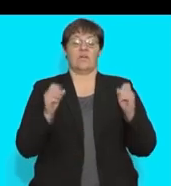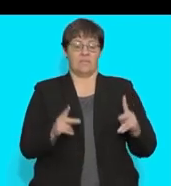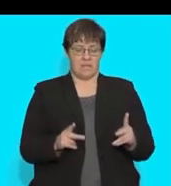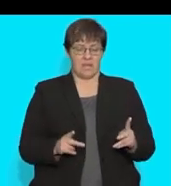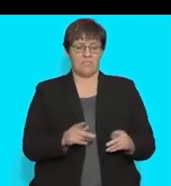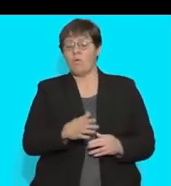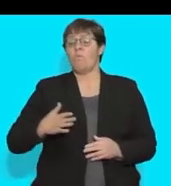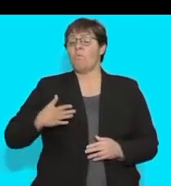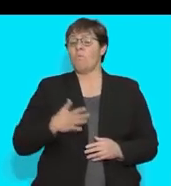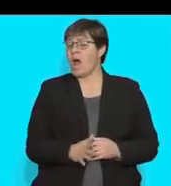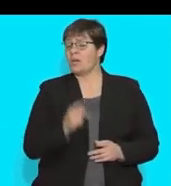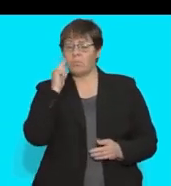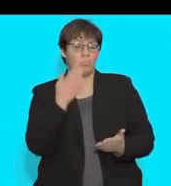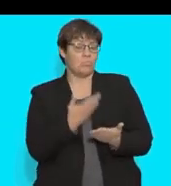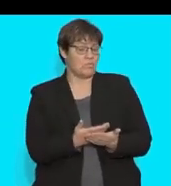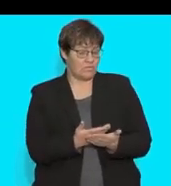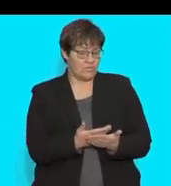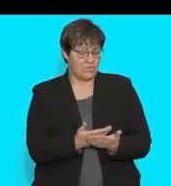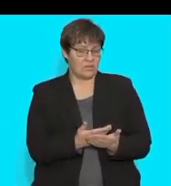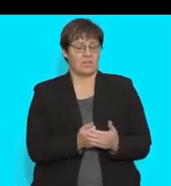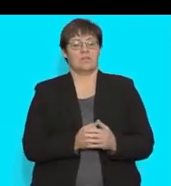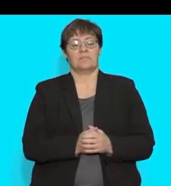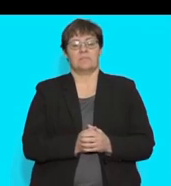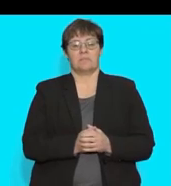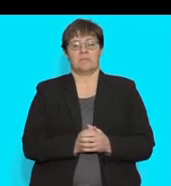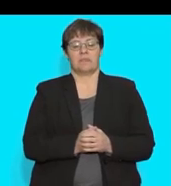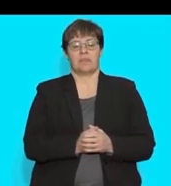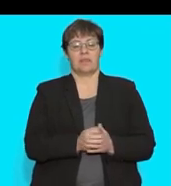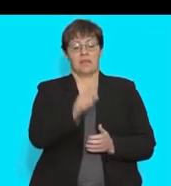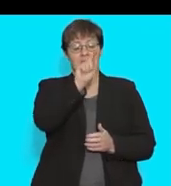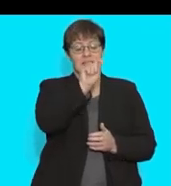what they want me to now prove is to prove that